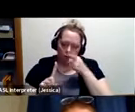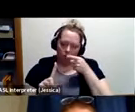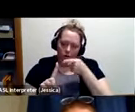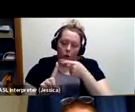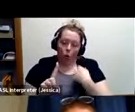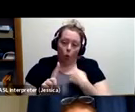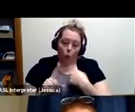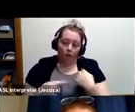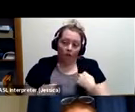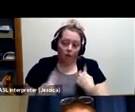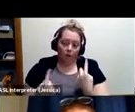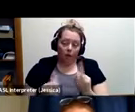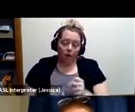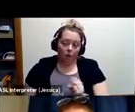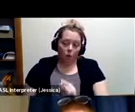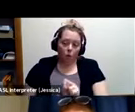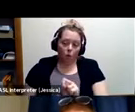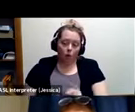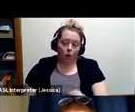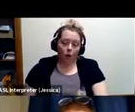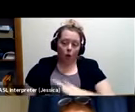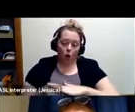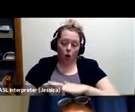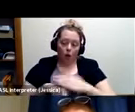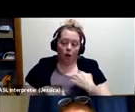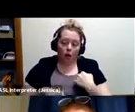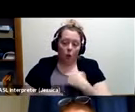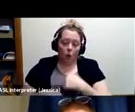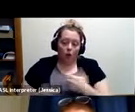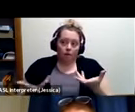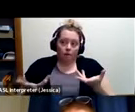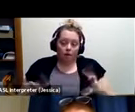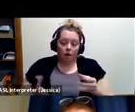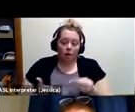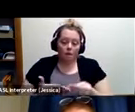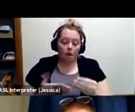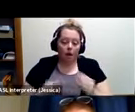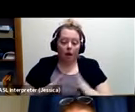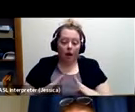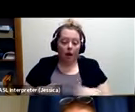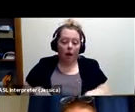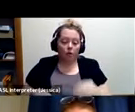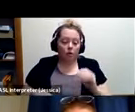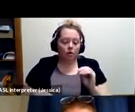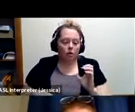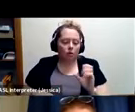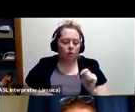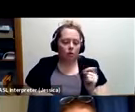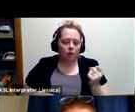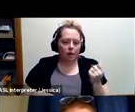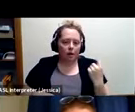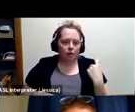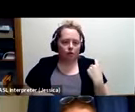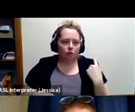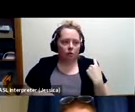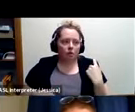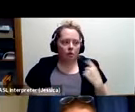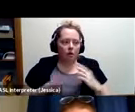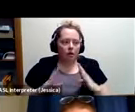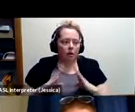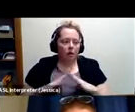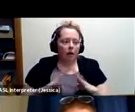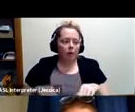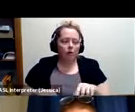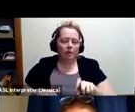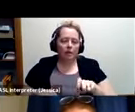on, and we bought a house in October of last year. The house needed some construction. The